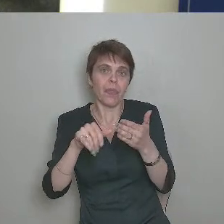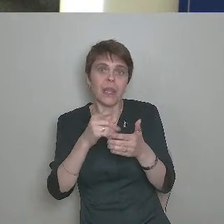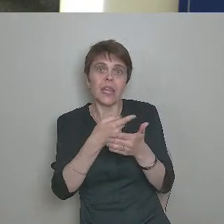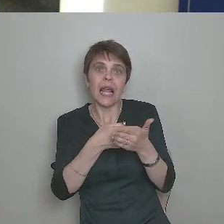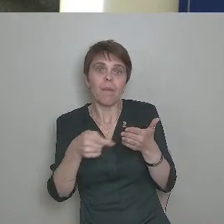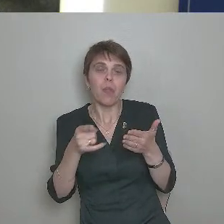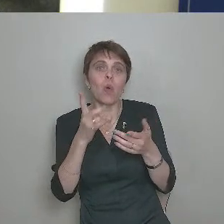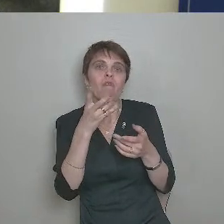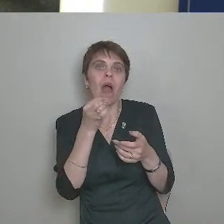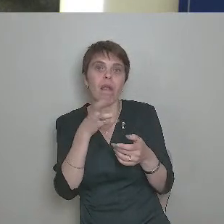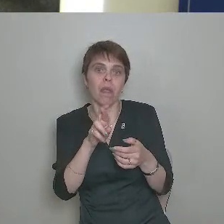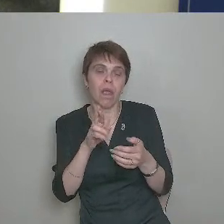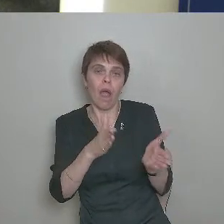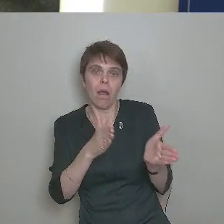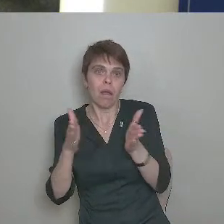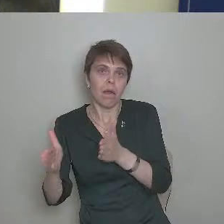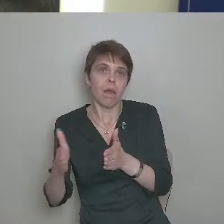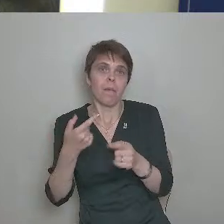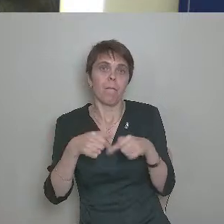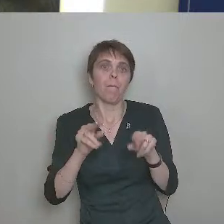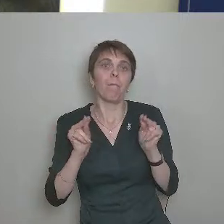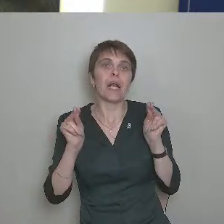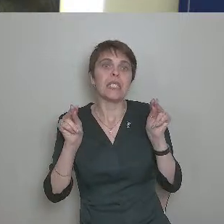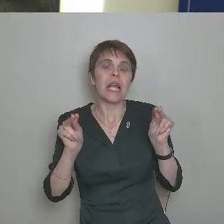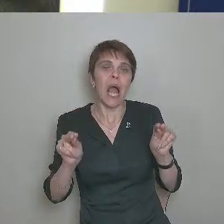objective, and even